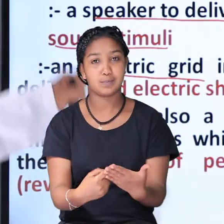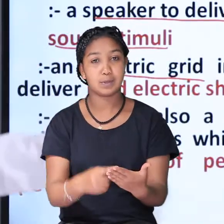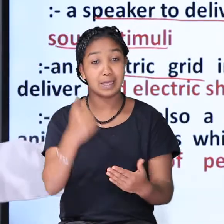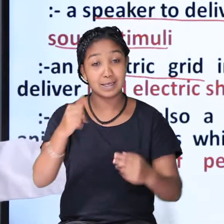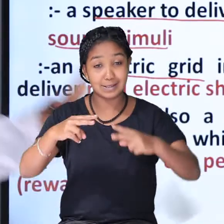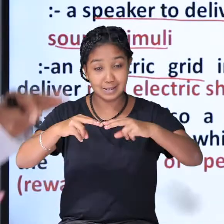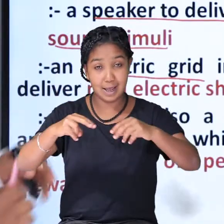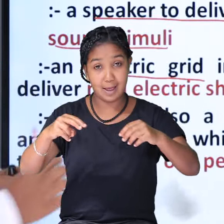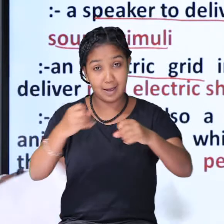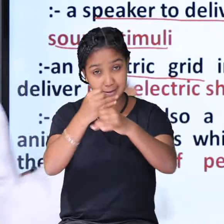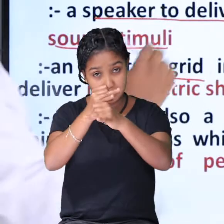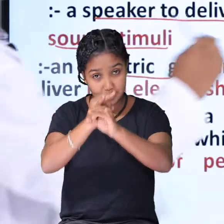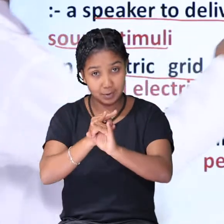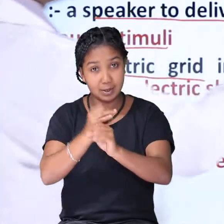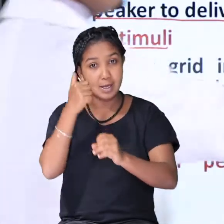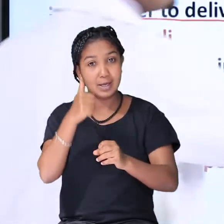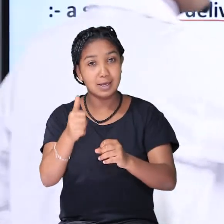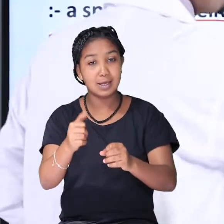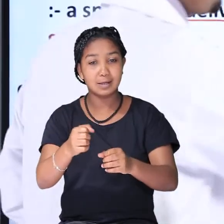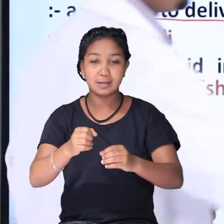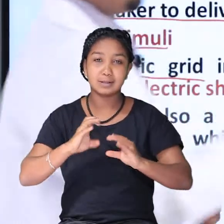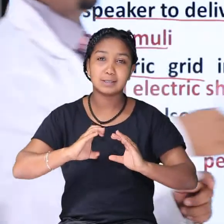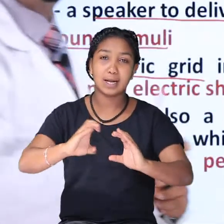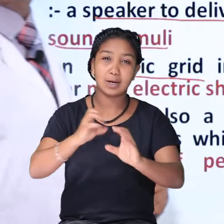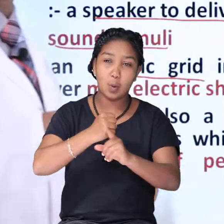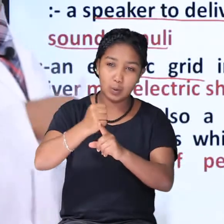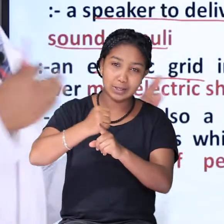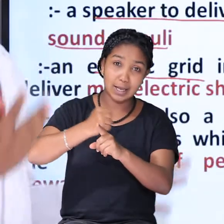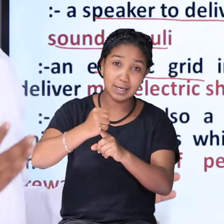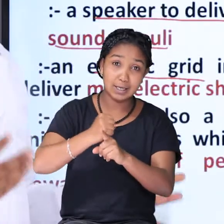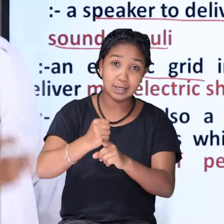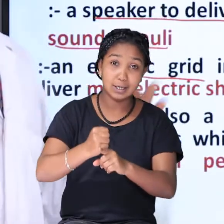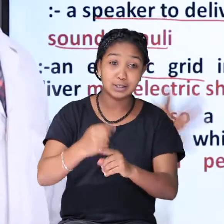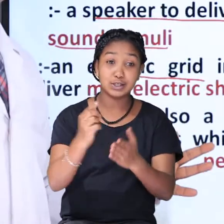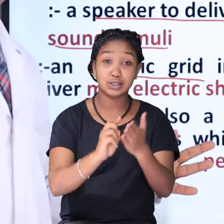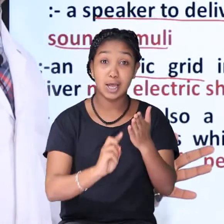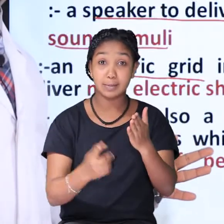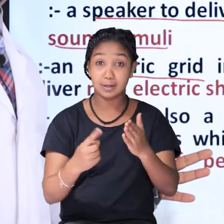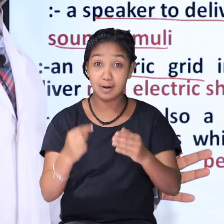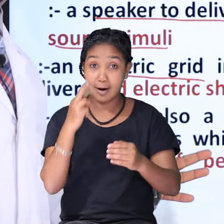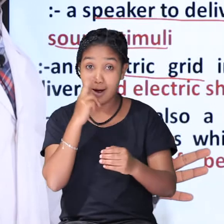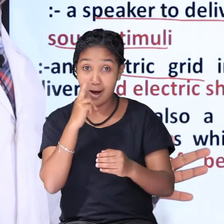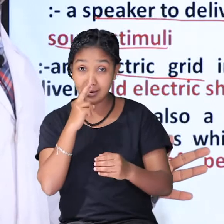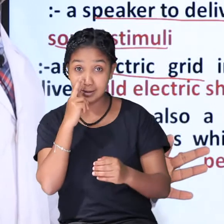his experiment, he trained or shaped the rats